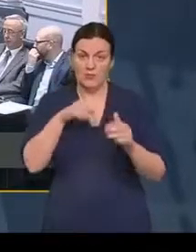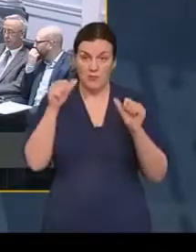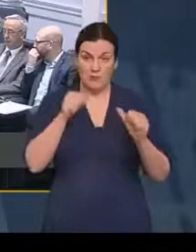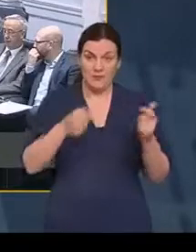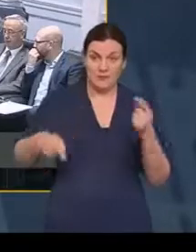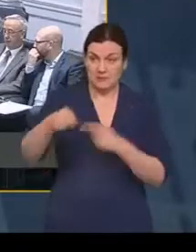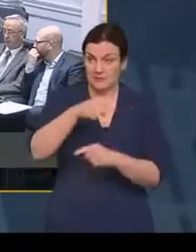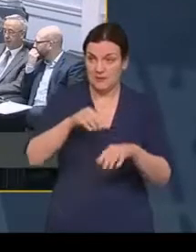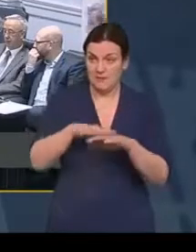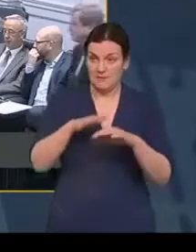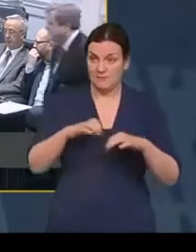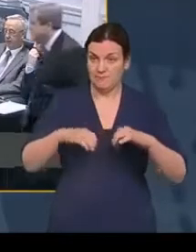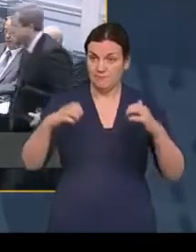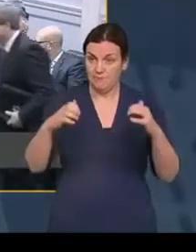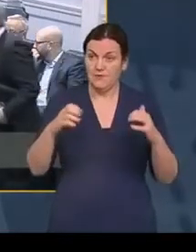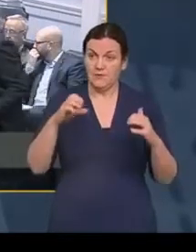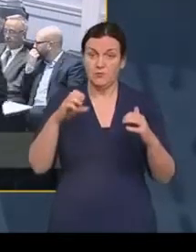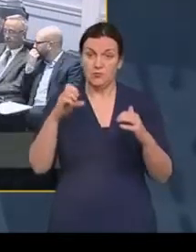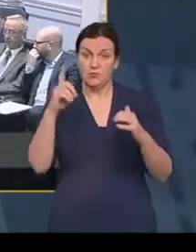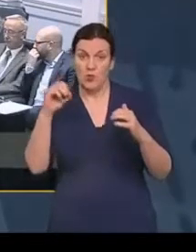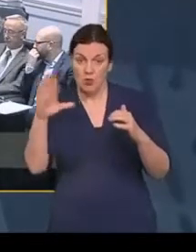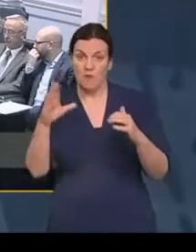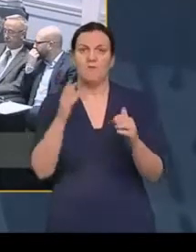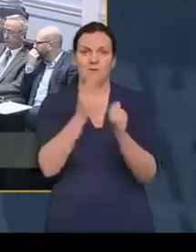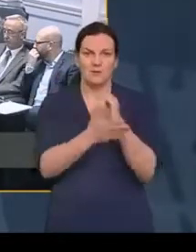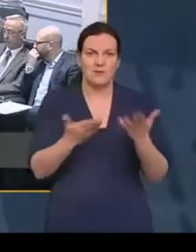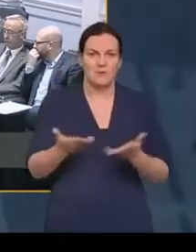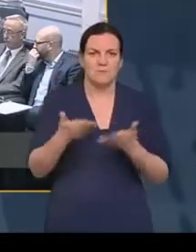to which the agreement of Seanad is desired.